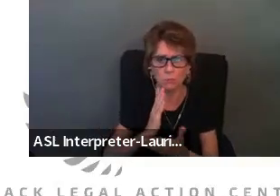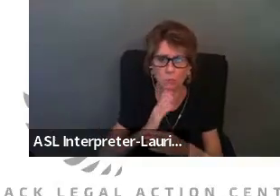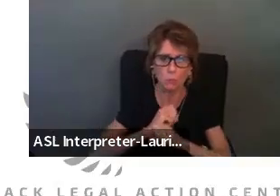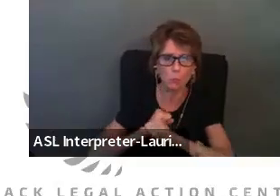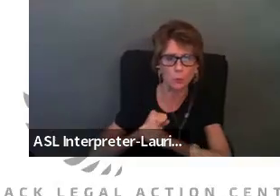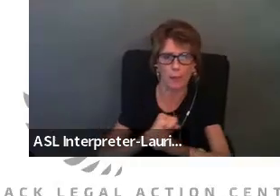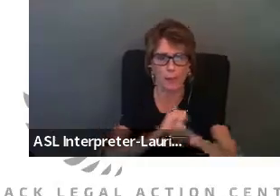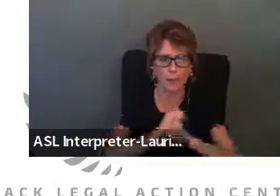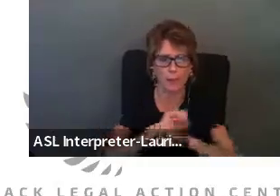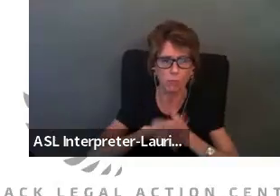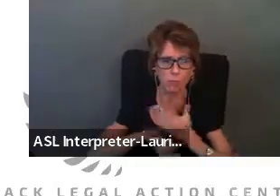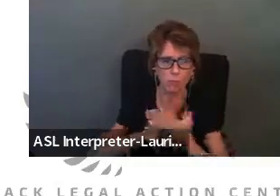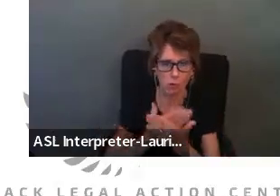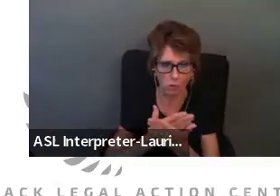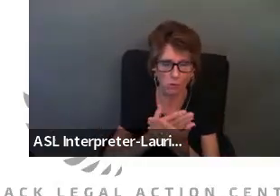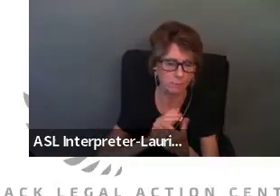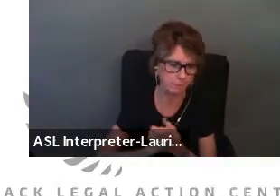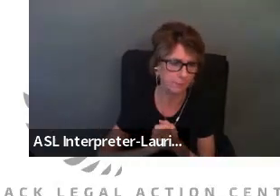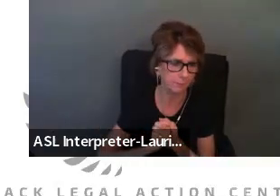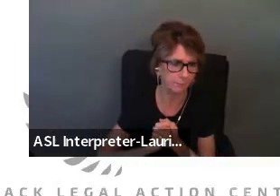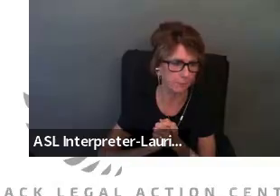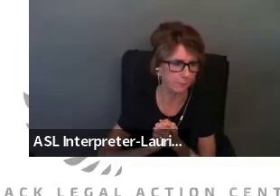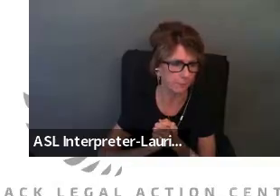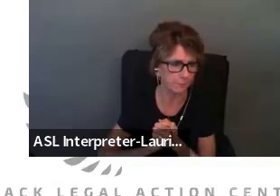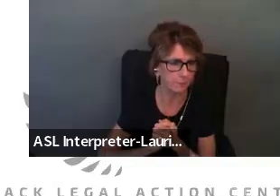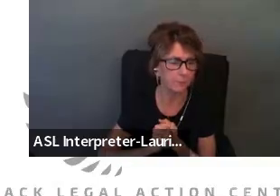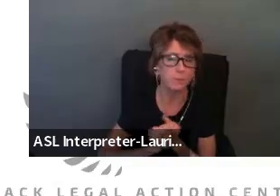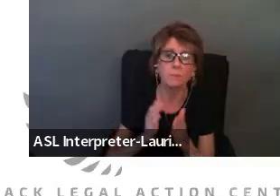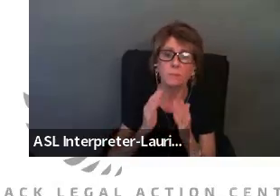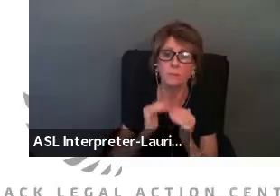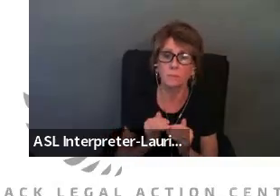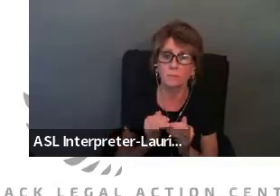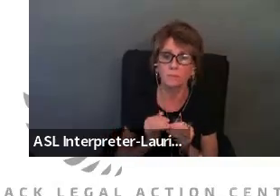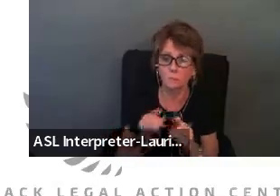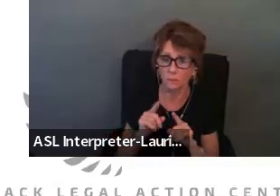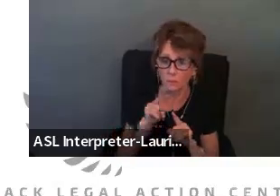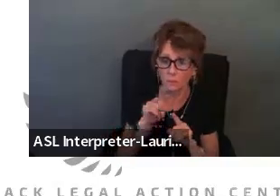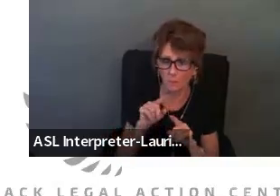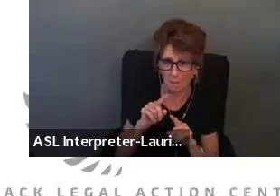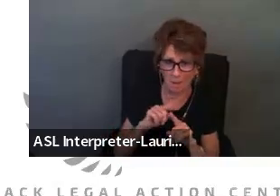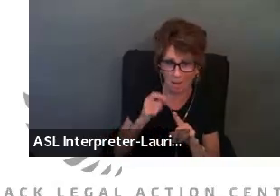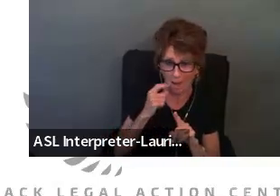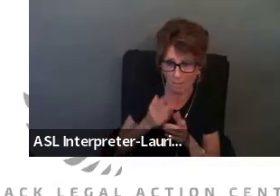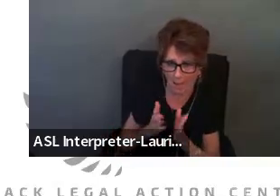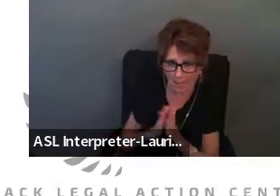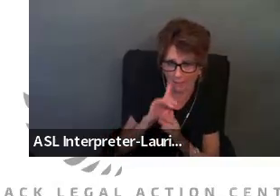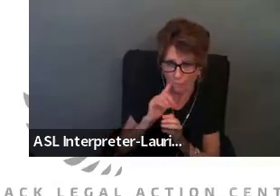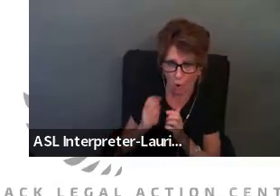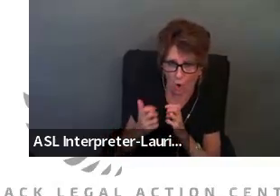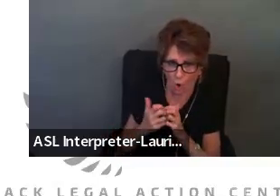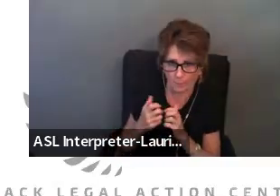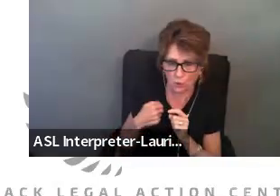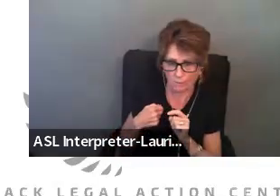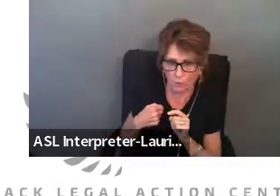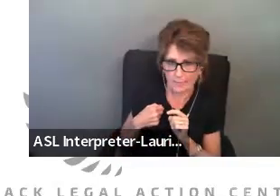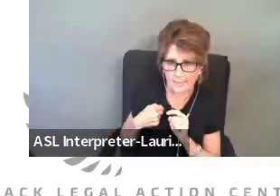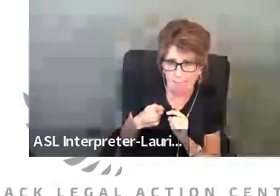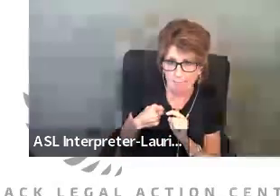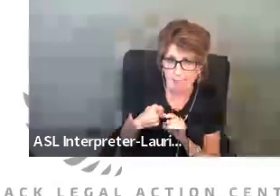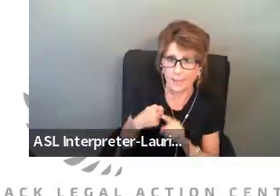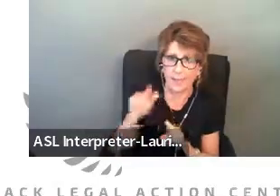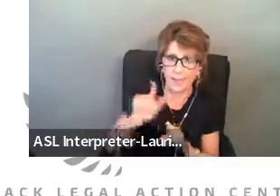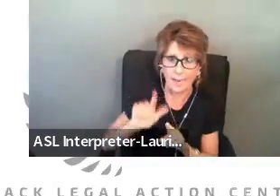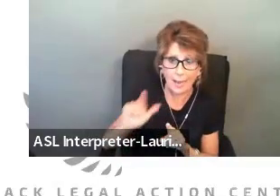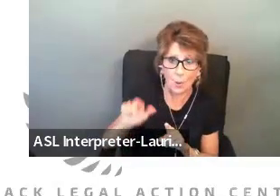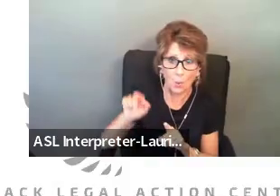individualized. So we're looking at how the accommodation applies to you. The landlord are not to be concerned with